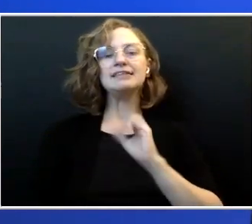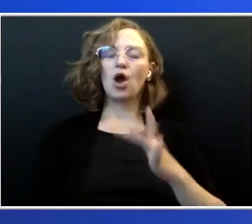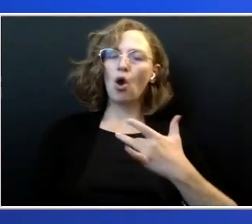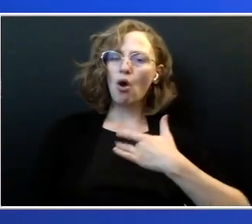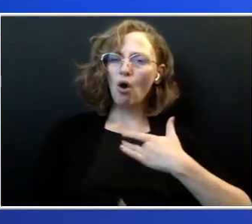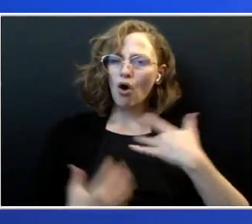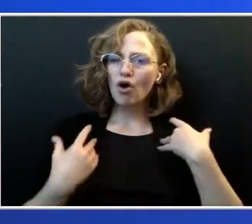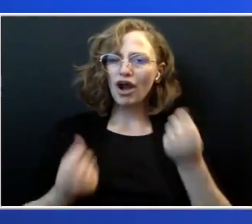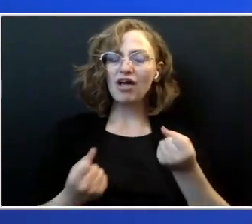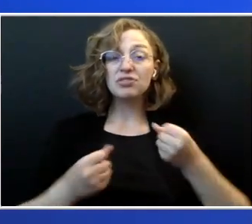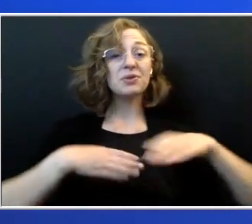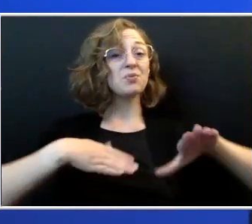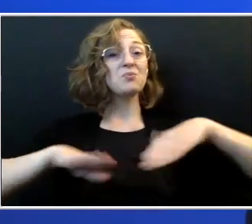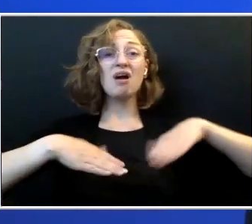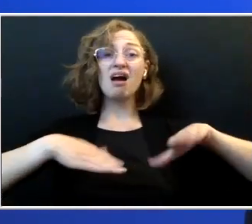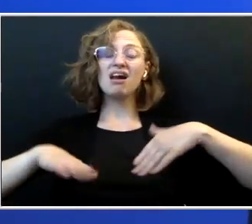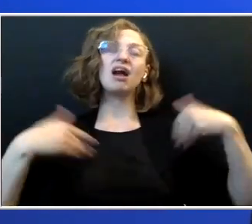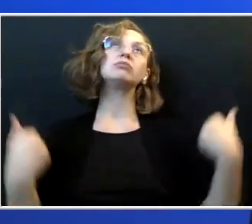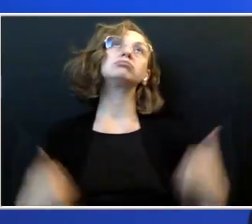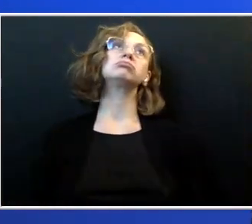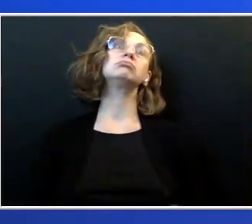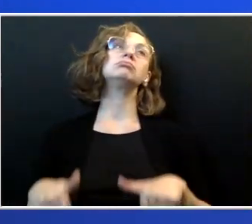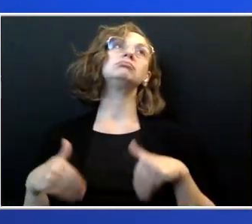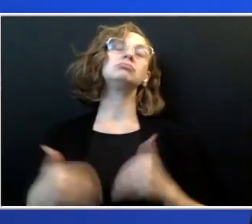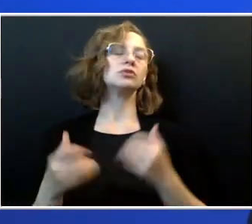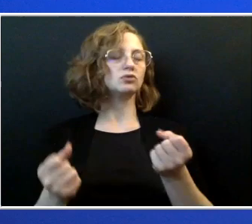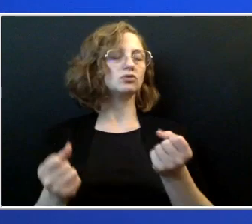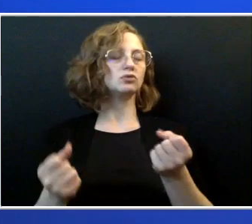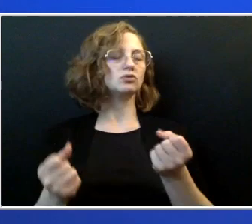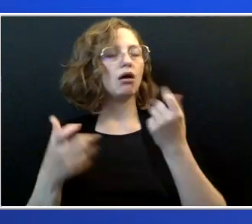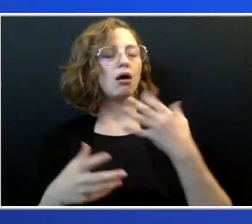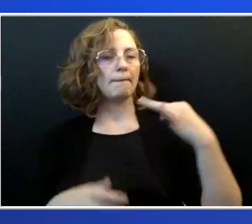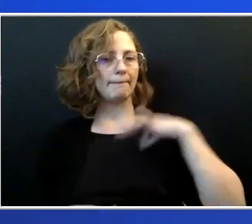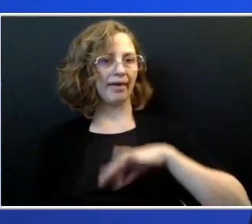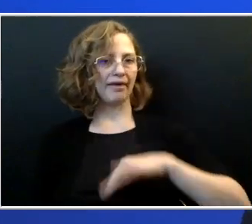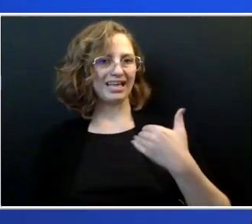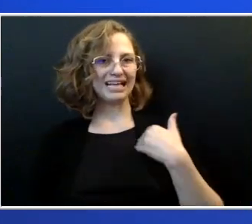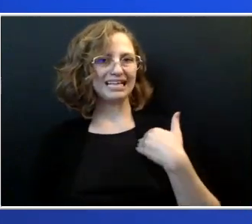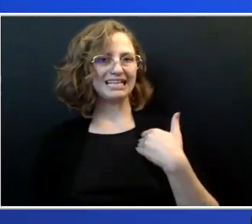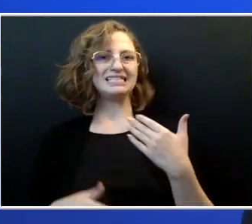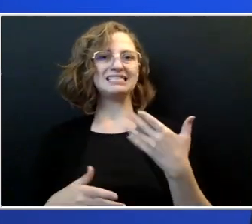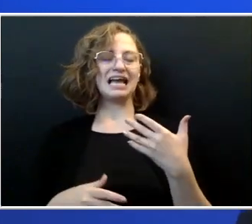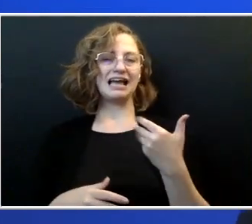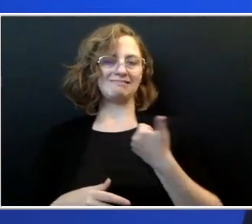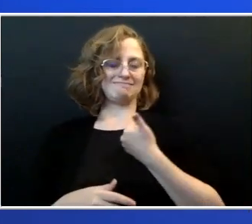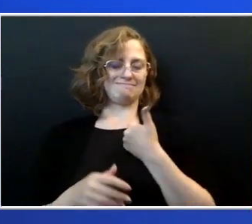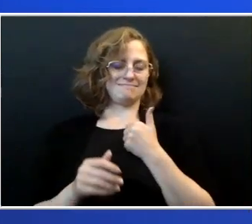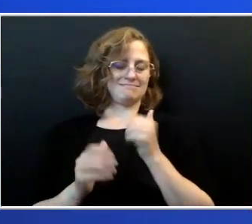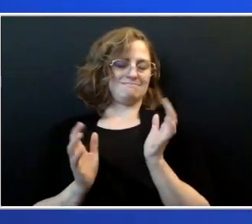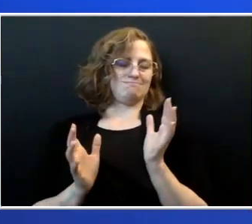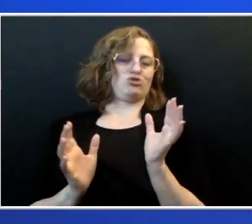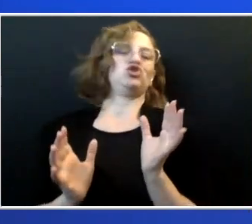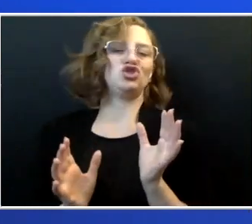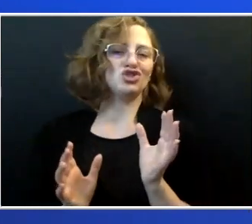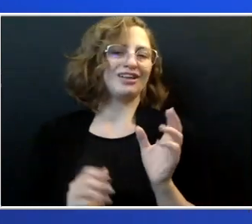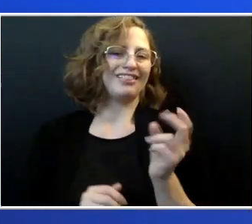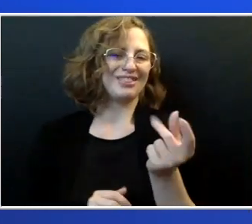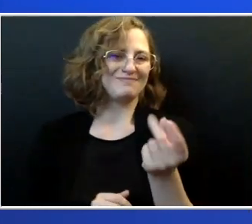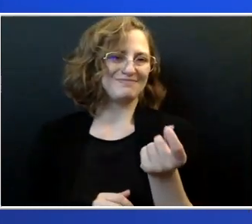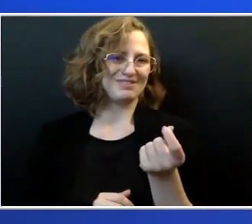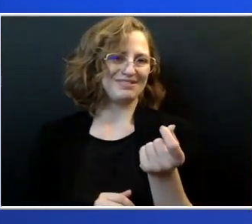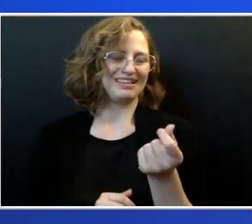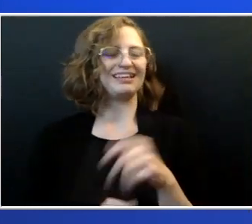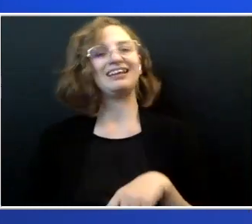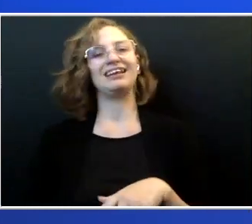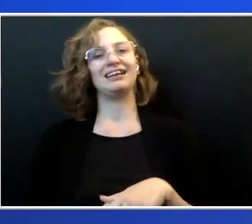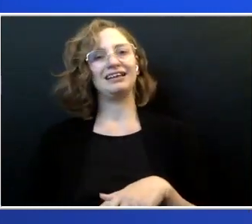we get so many benefits from getting out and walking and just pushing ourselves a little bit more. You know, I always like to tell people, it's like you're walking, you know the bus is coming,